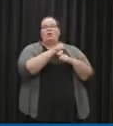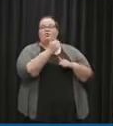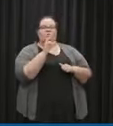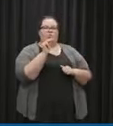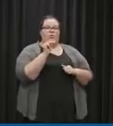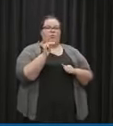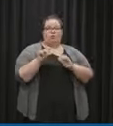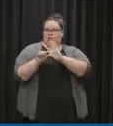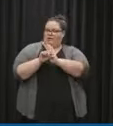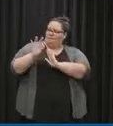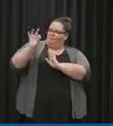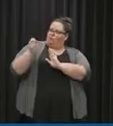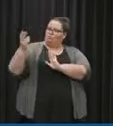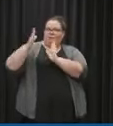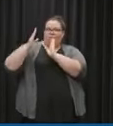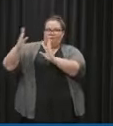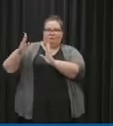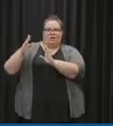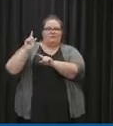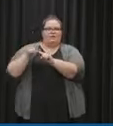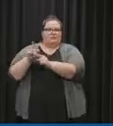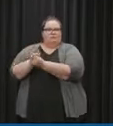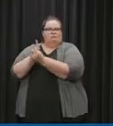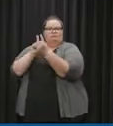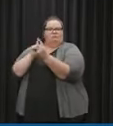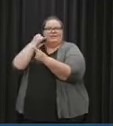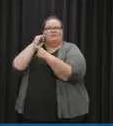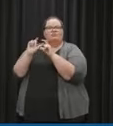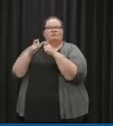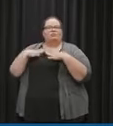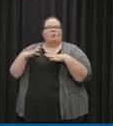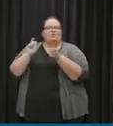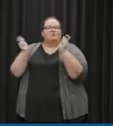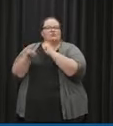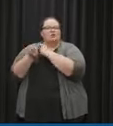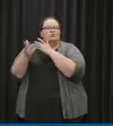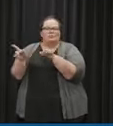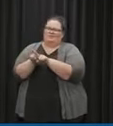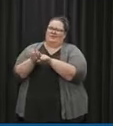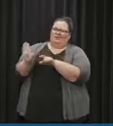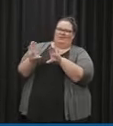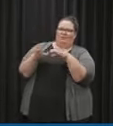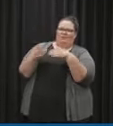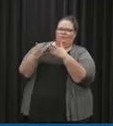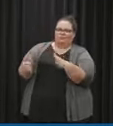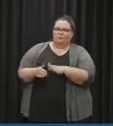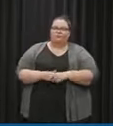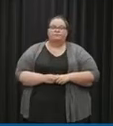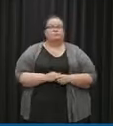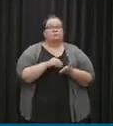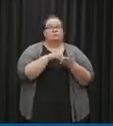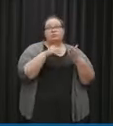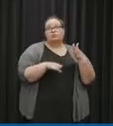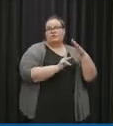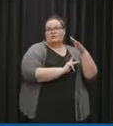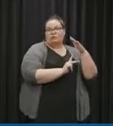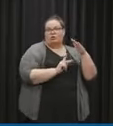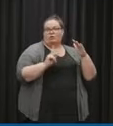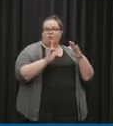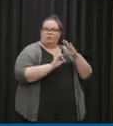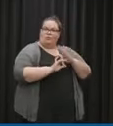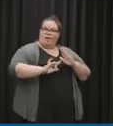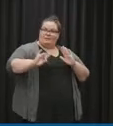maintain physical distancing of 1 meter while in the changing room, the same as they would in their classrooms. Students in kindergarten to